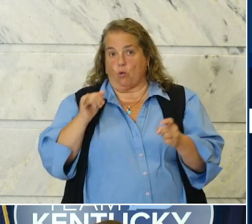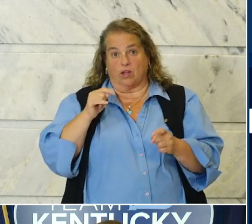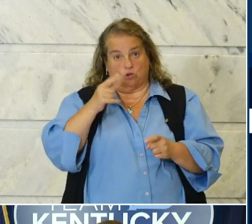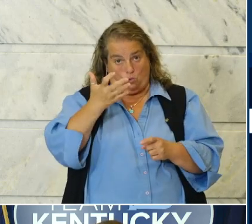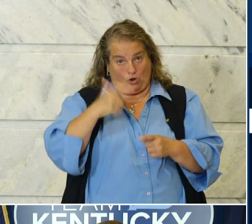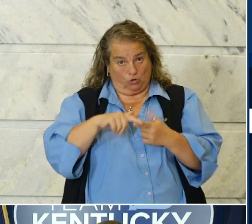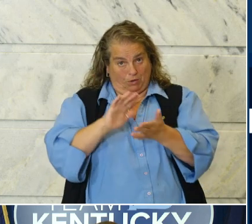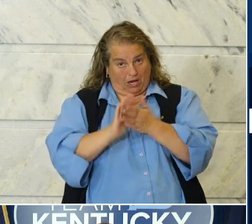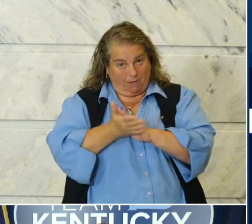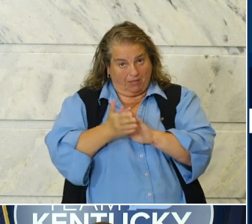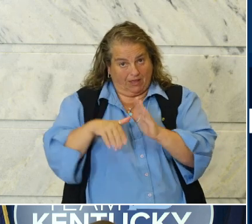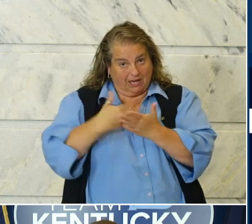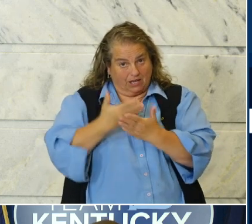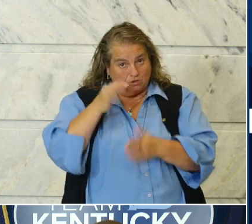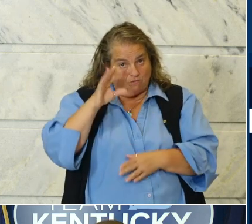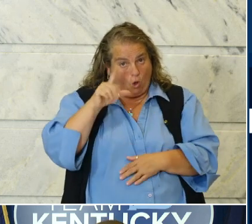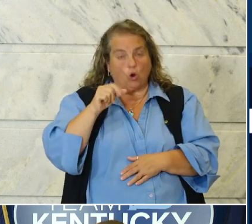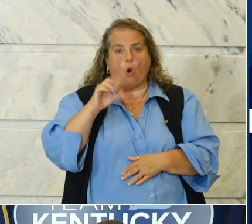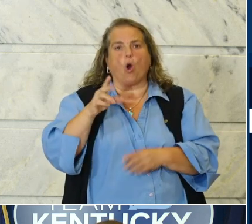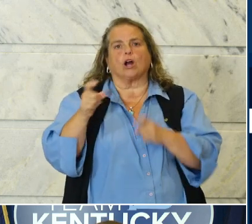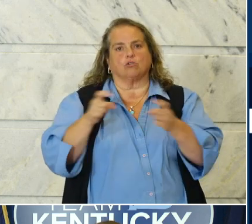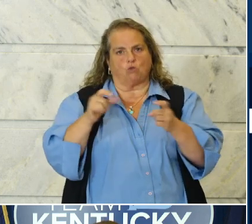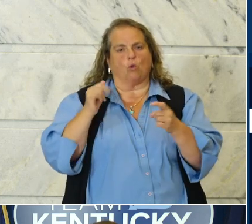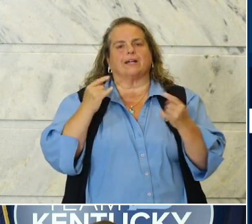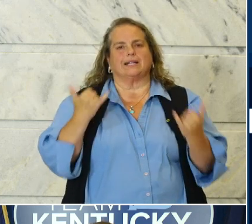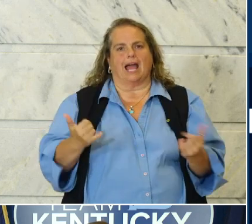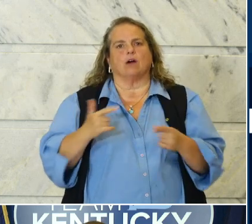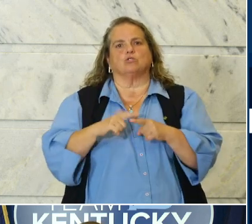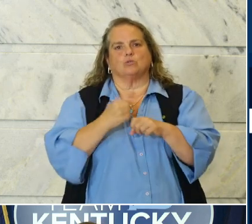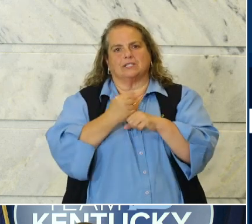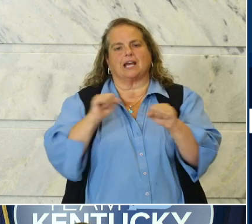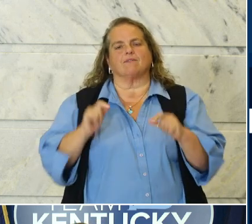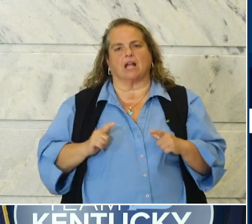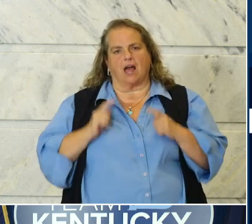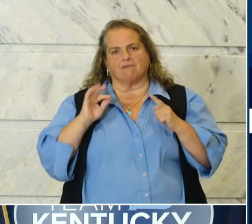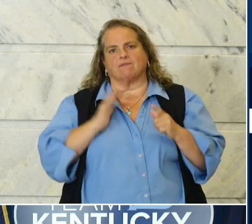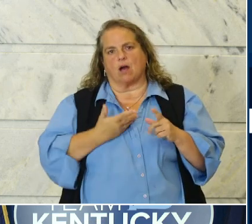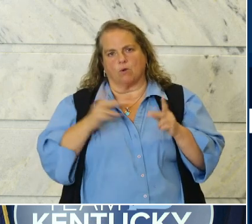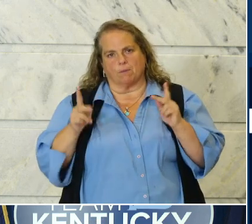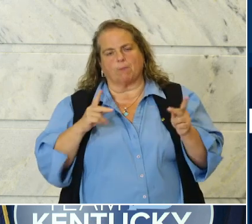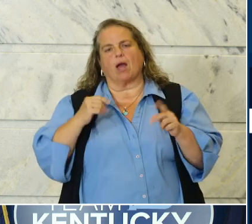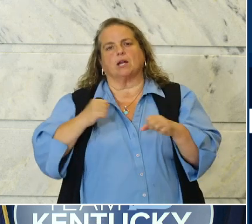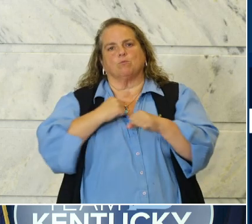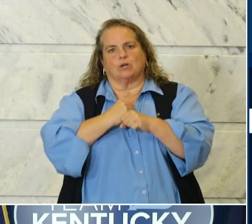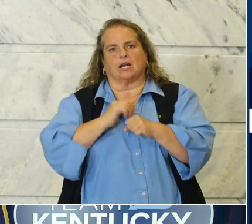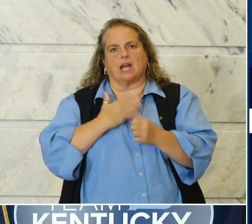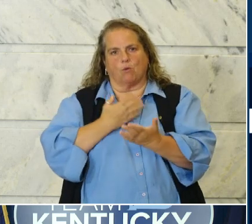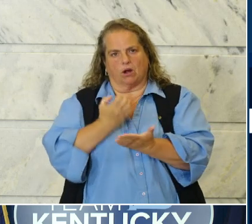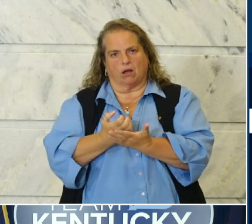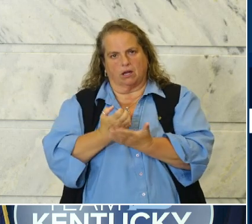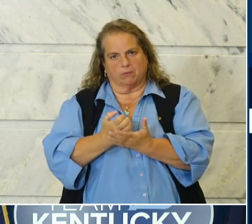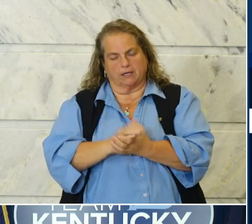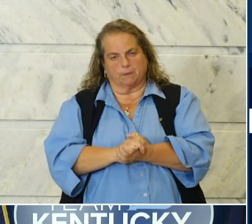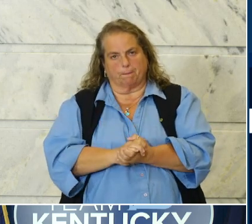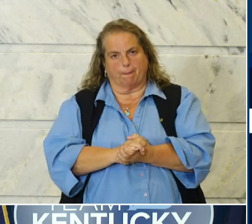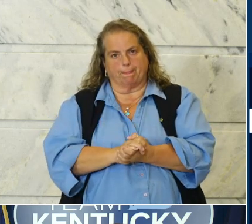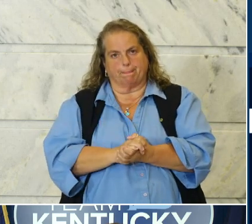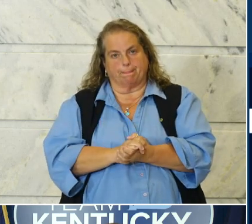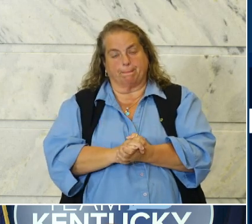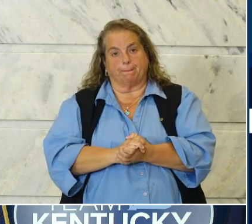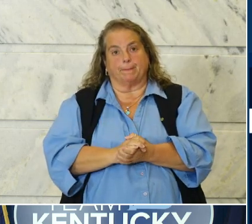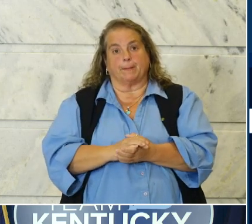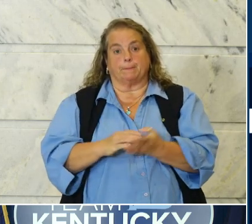Florida or we get it under control and save the lives of our people and we protect our economy. The